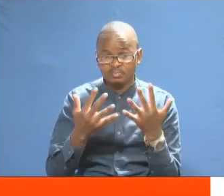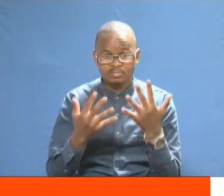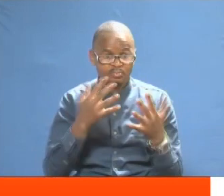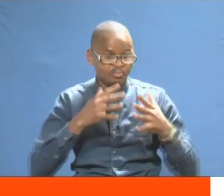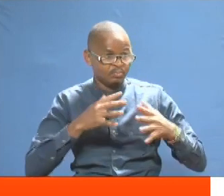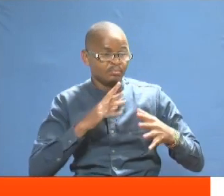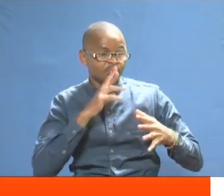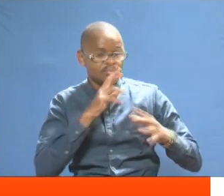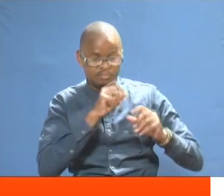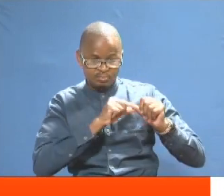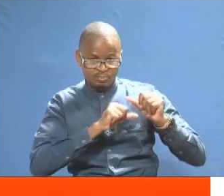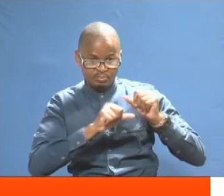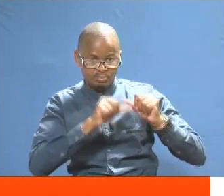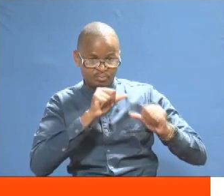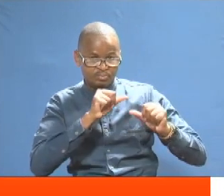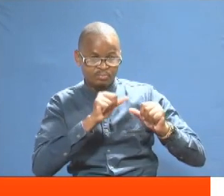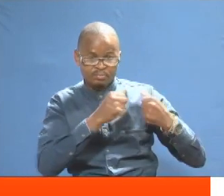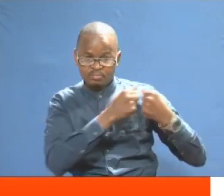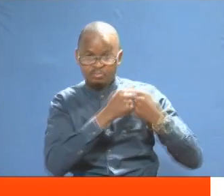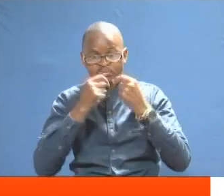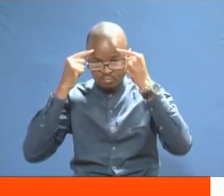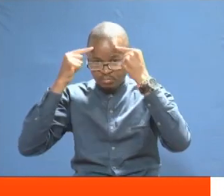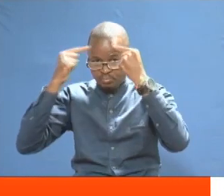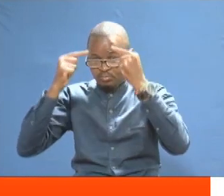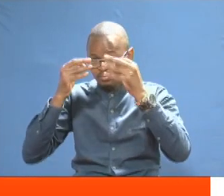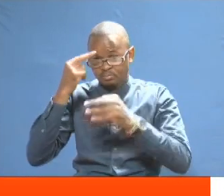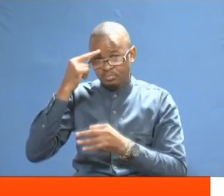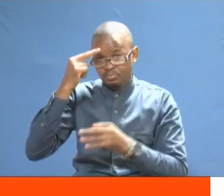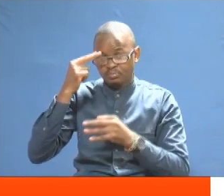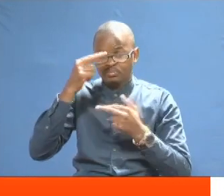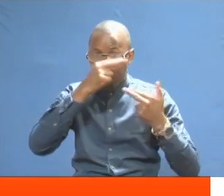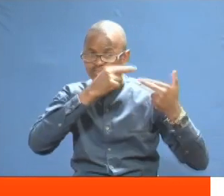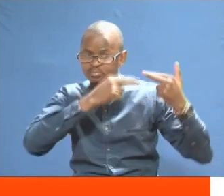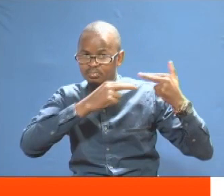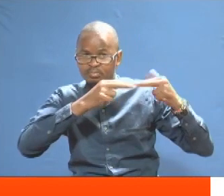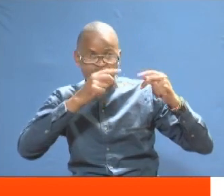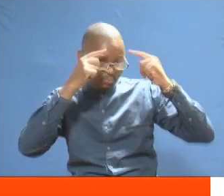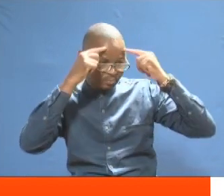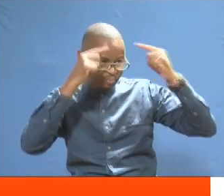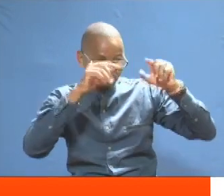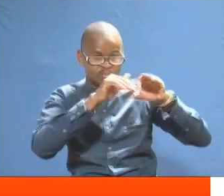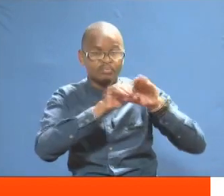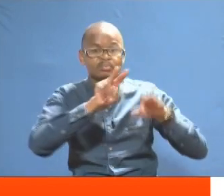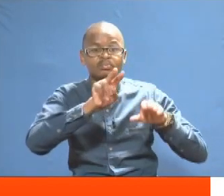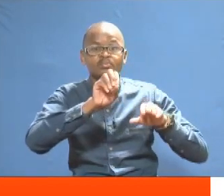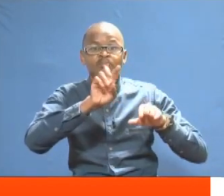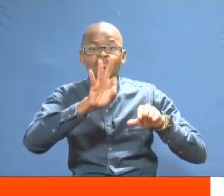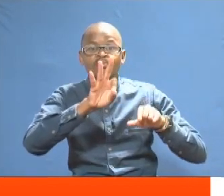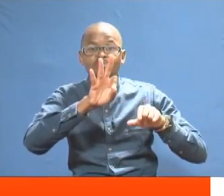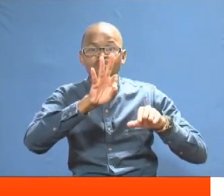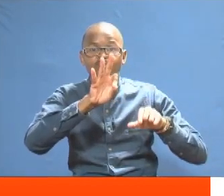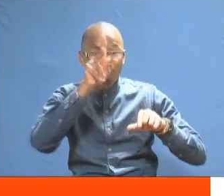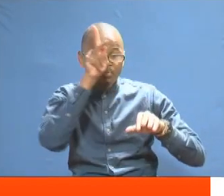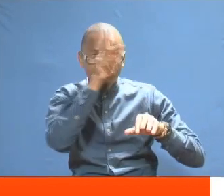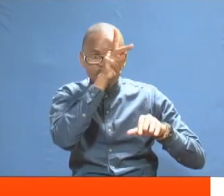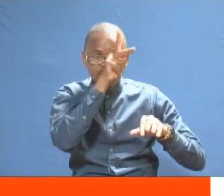these people are acting on their own, and you know the challenge is succession politics. Even if you look at historical succession politics, even in 2013 when Kibaki was exiting